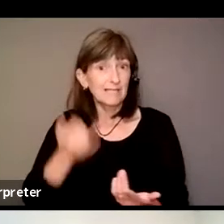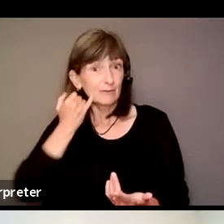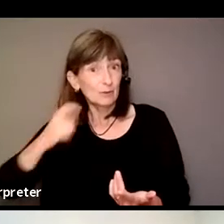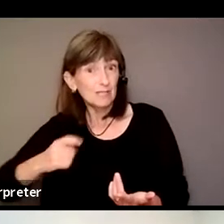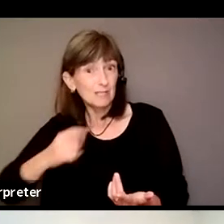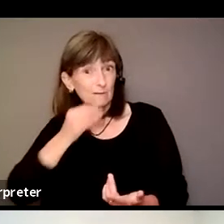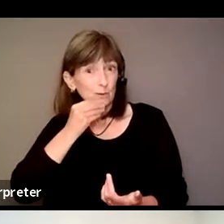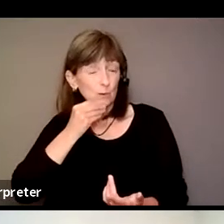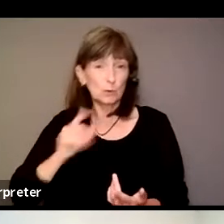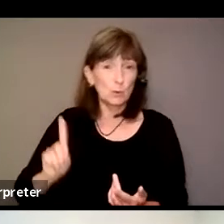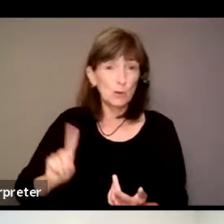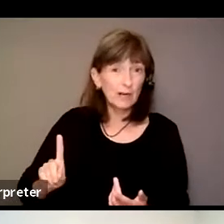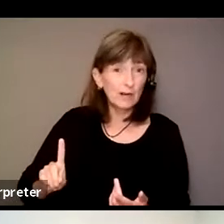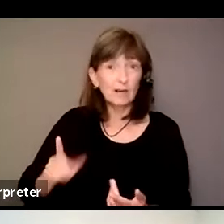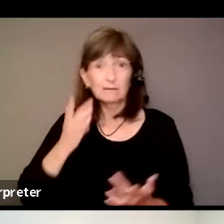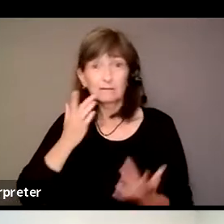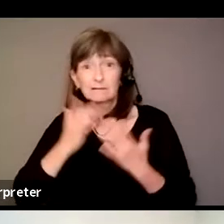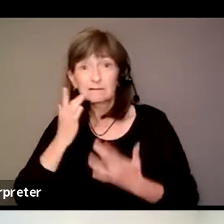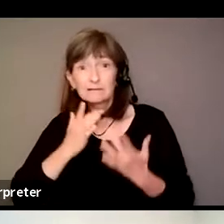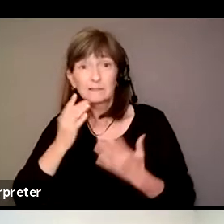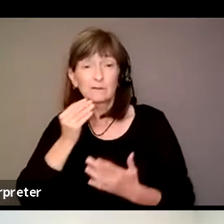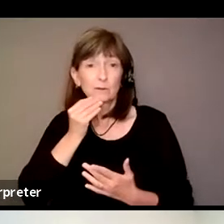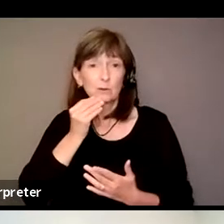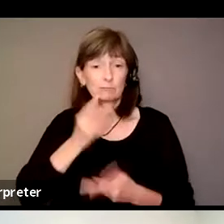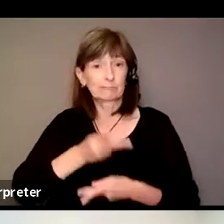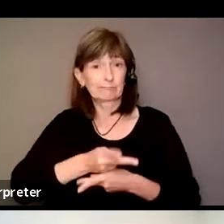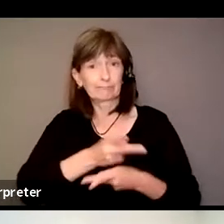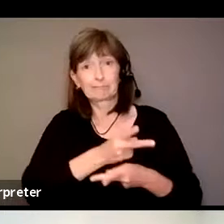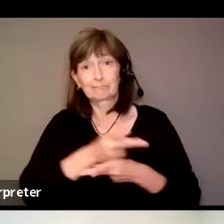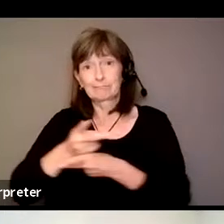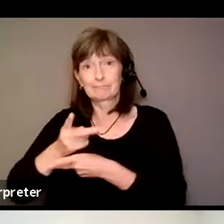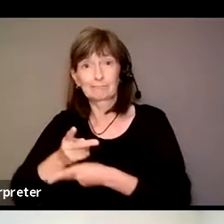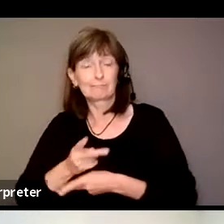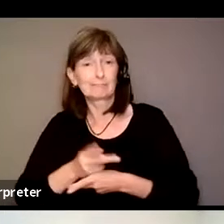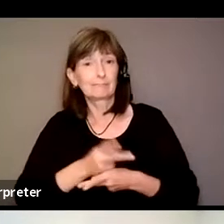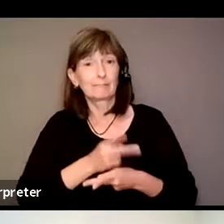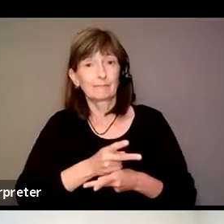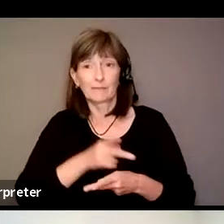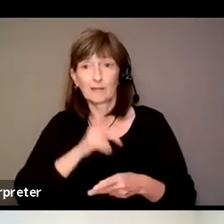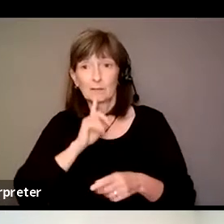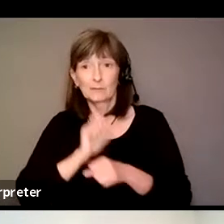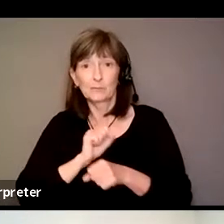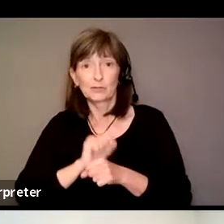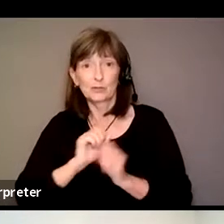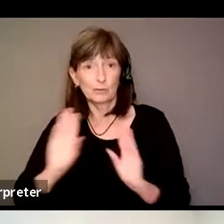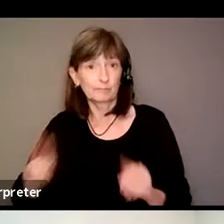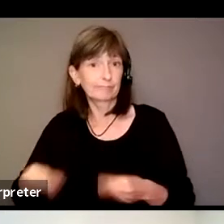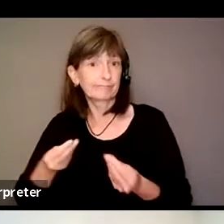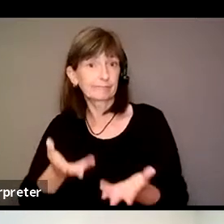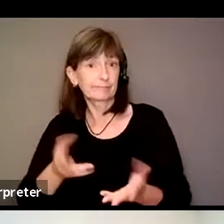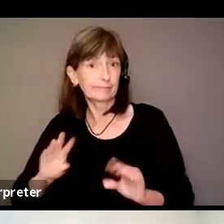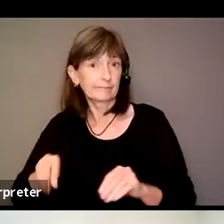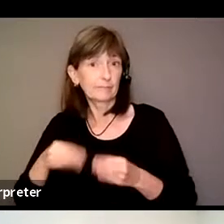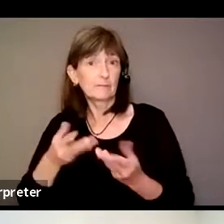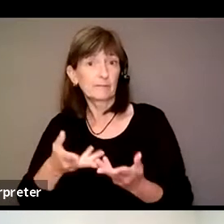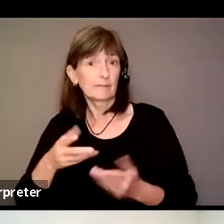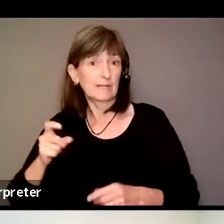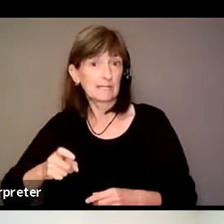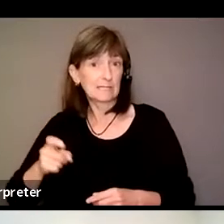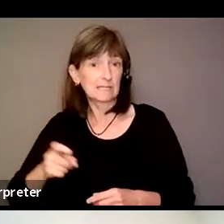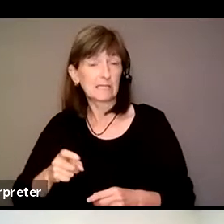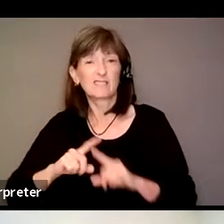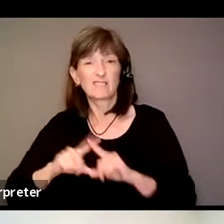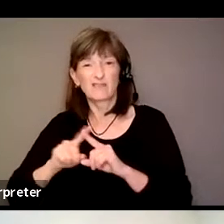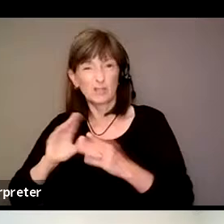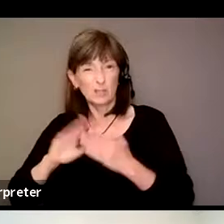there was a need, to make sure that they were taken care of, that we got them, you know, the food supplies and things like that they needed. There was different